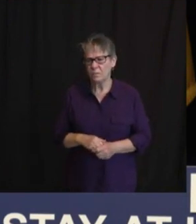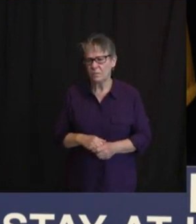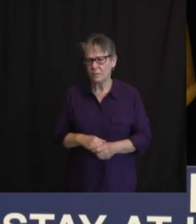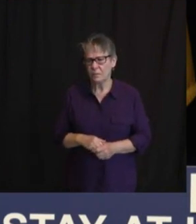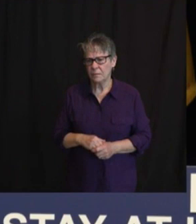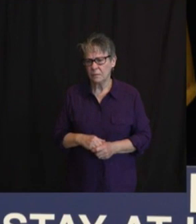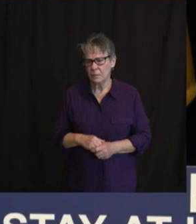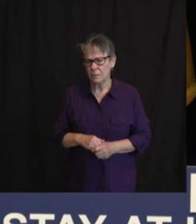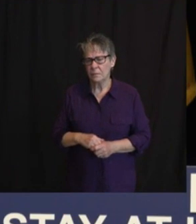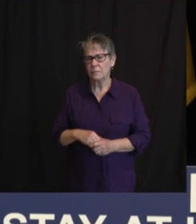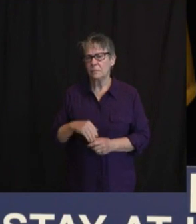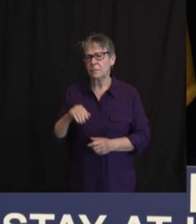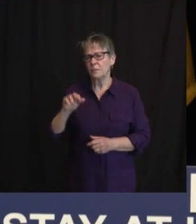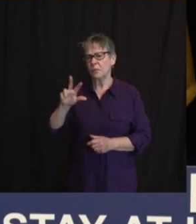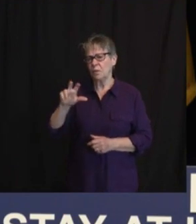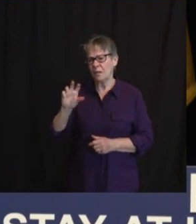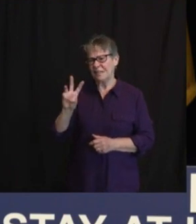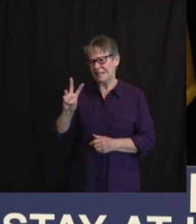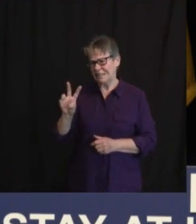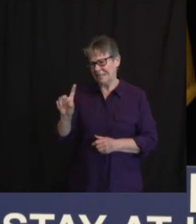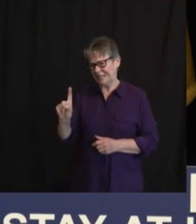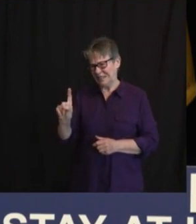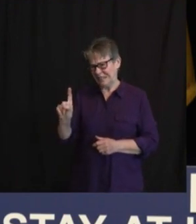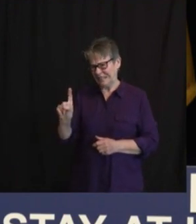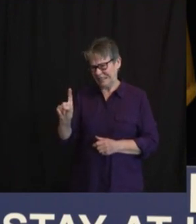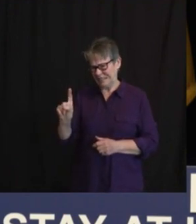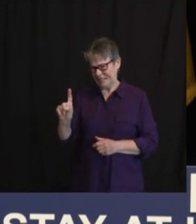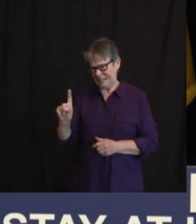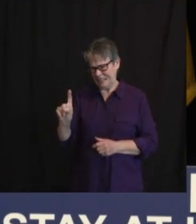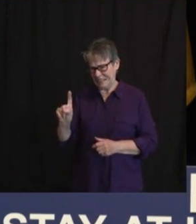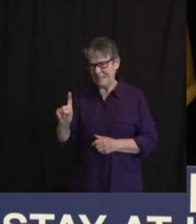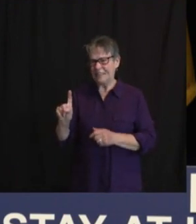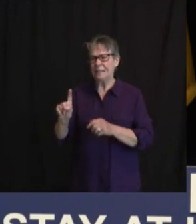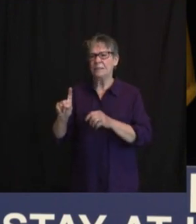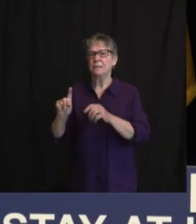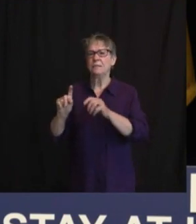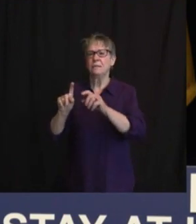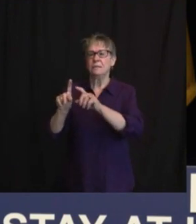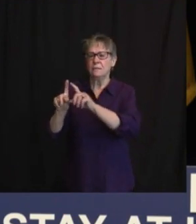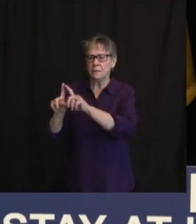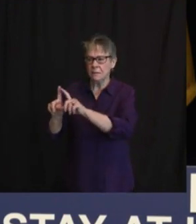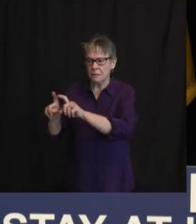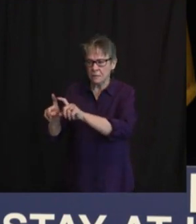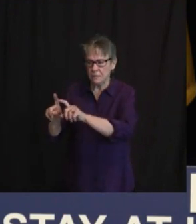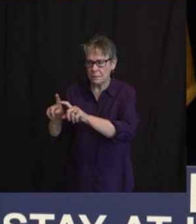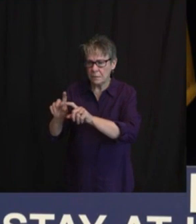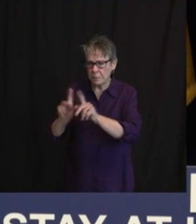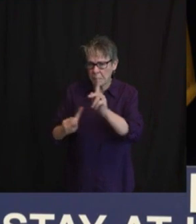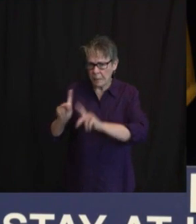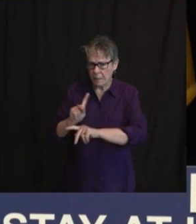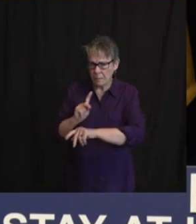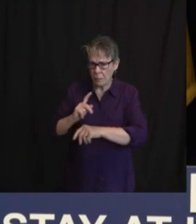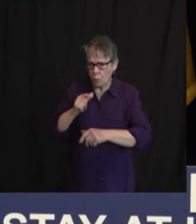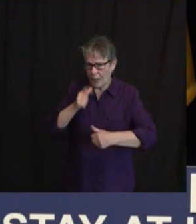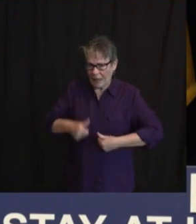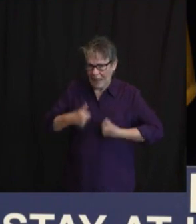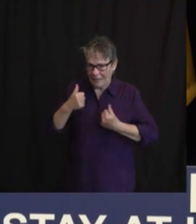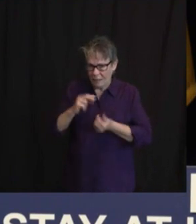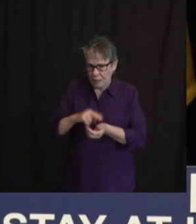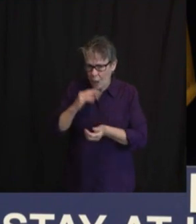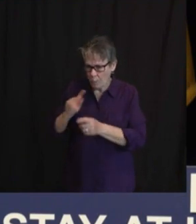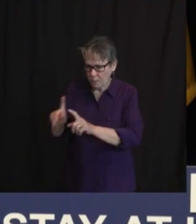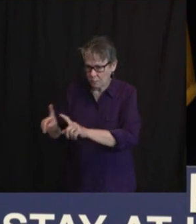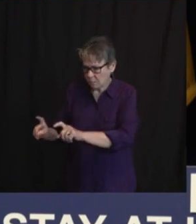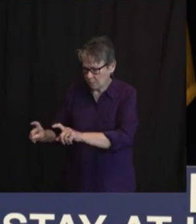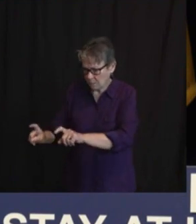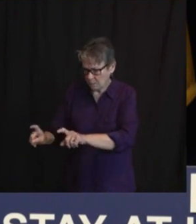COVID-19, and there have been a total of 125 deaths, unchanged from yesterday. And at our state psychiatric hospitals